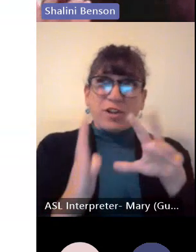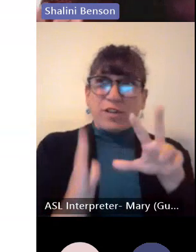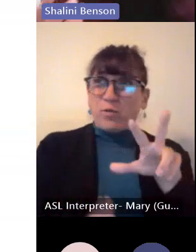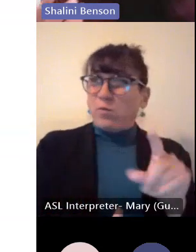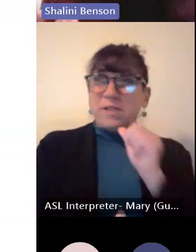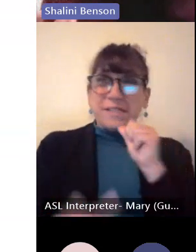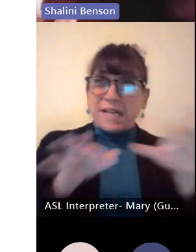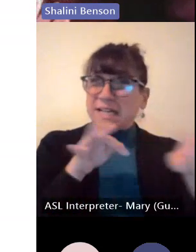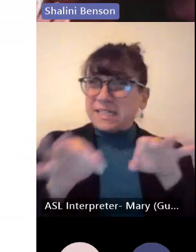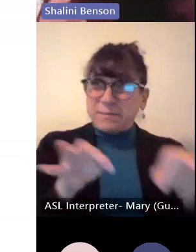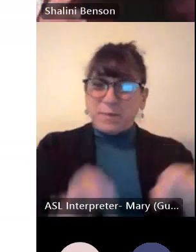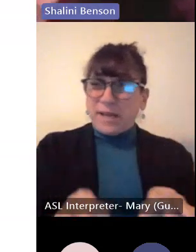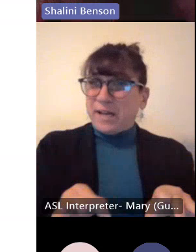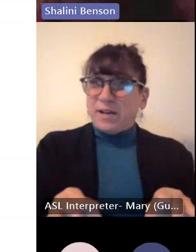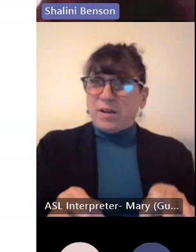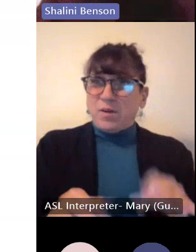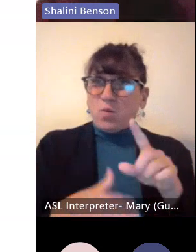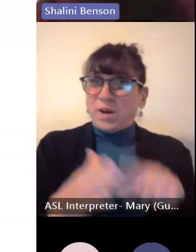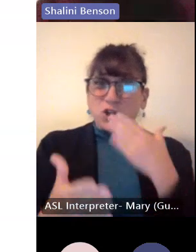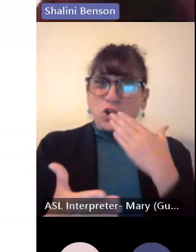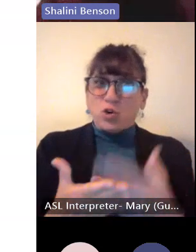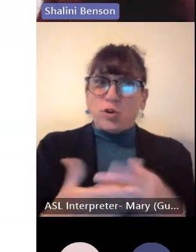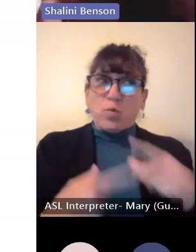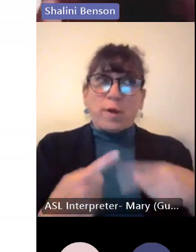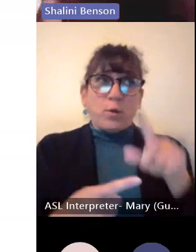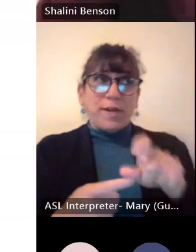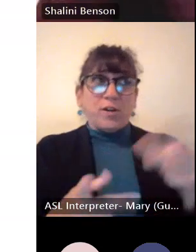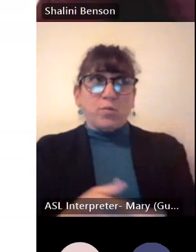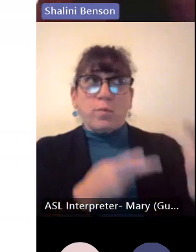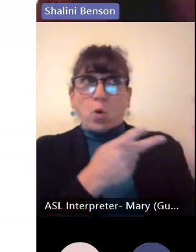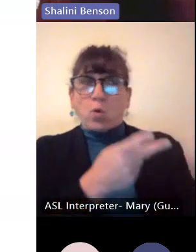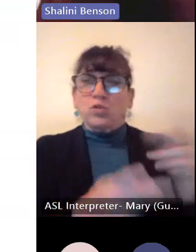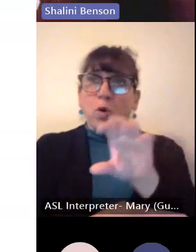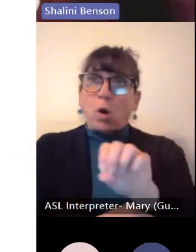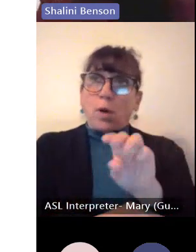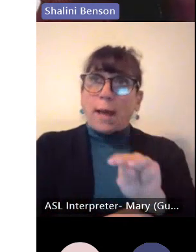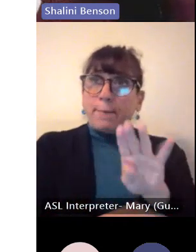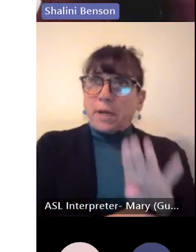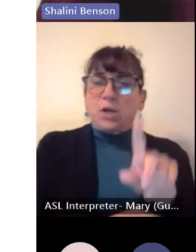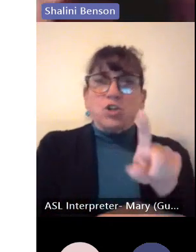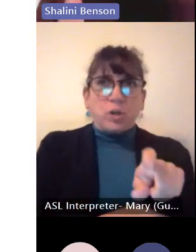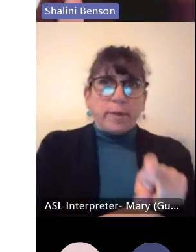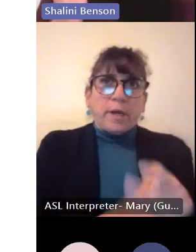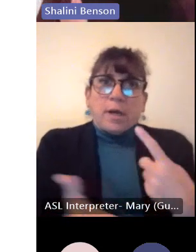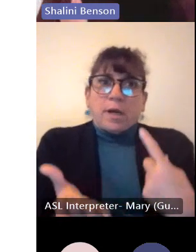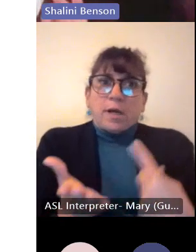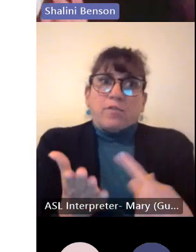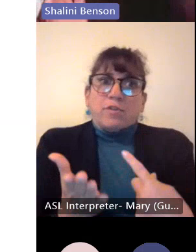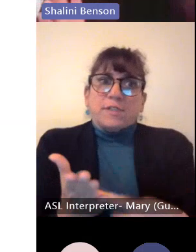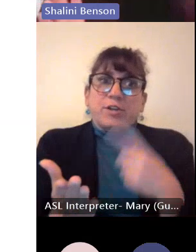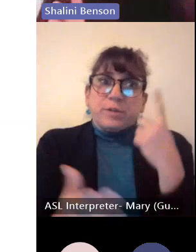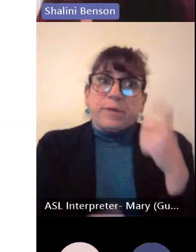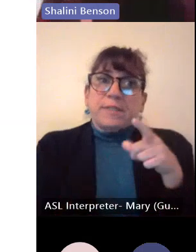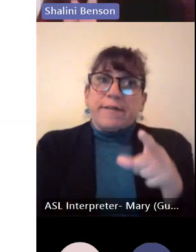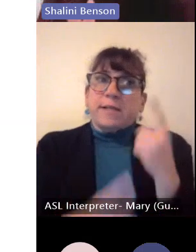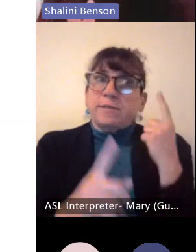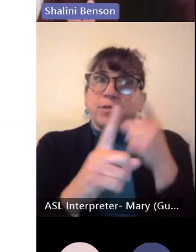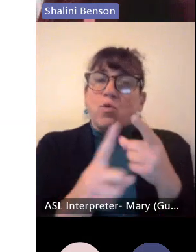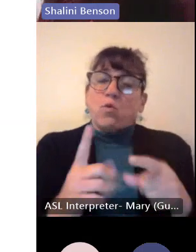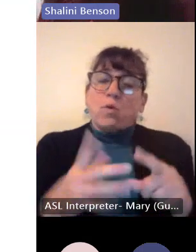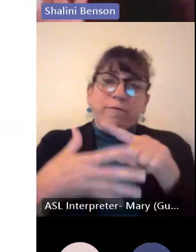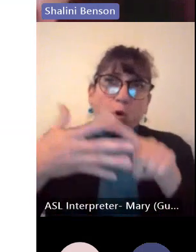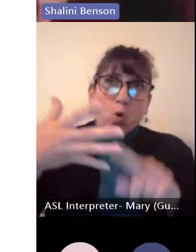tell you what good is when you need to propose to OMB, that should be a conversation, because that's the goal of these sections